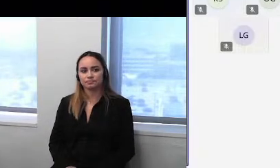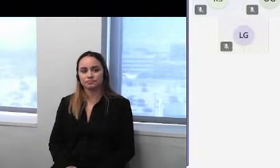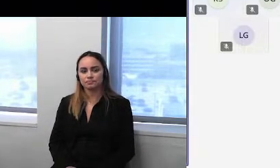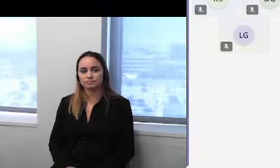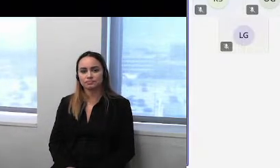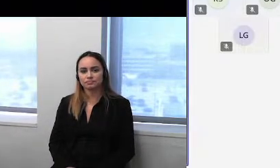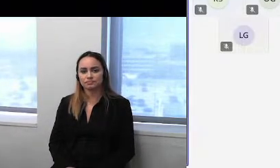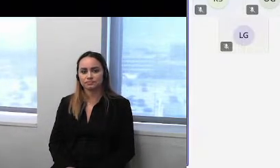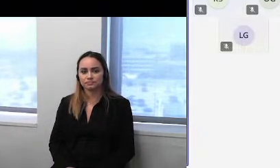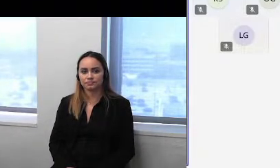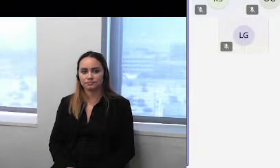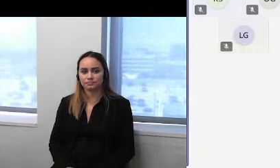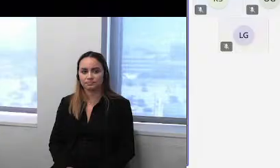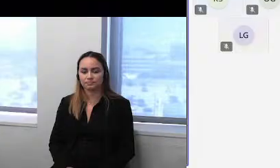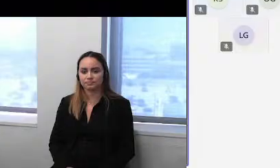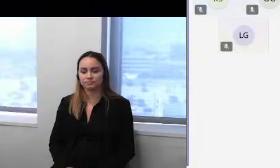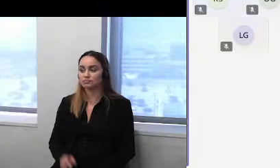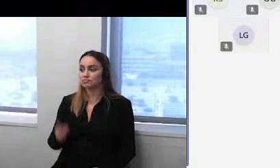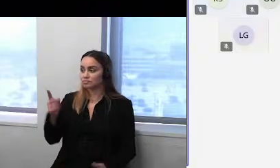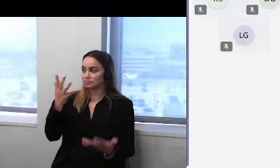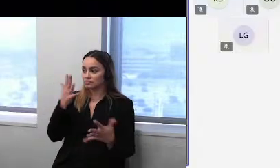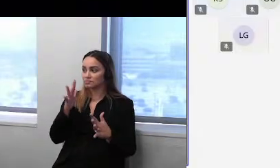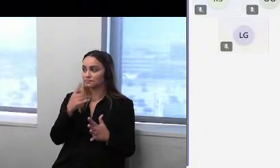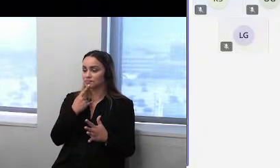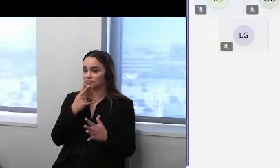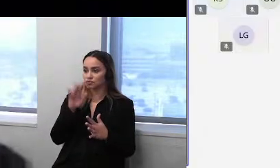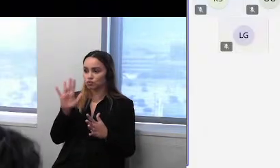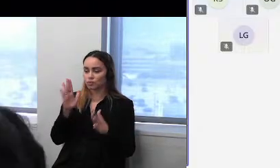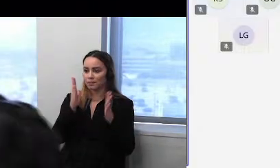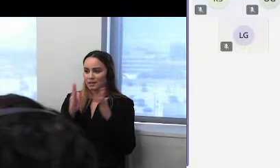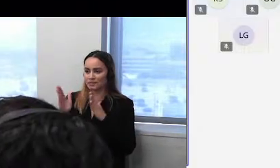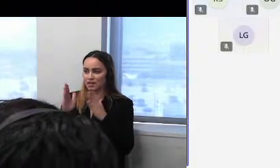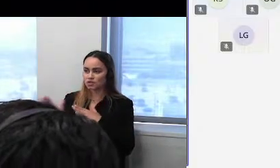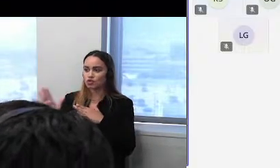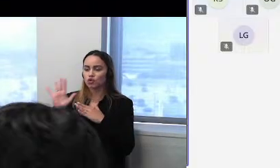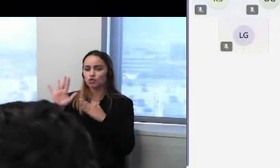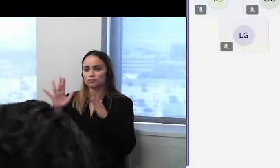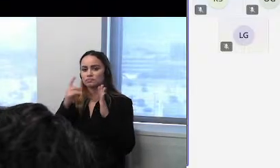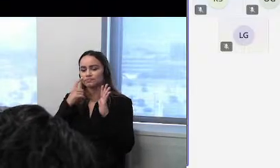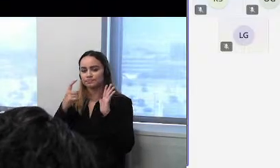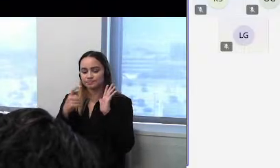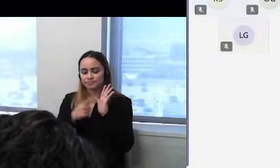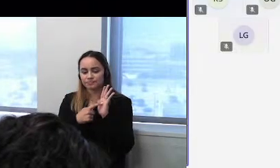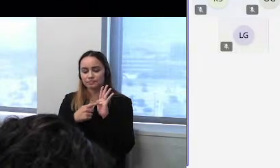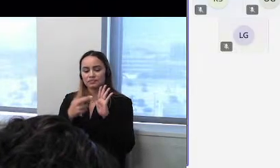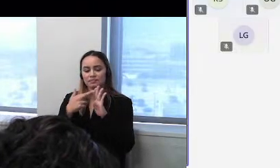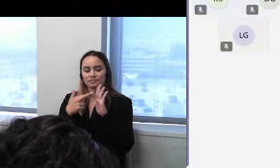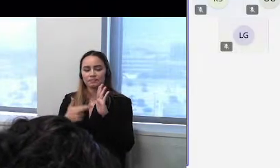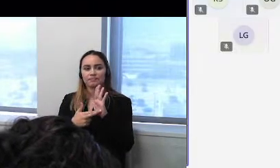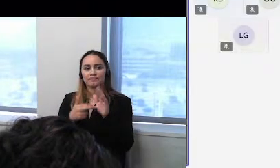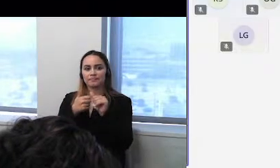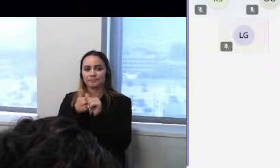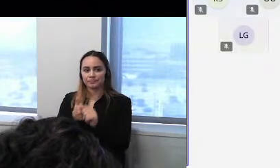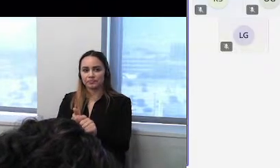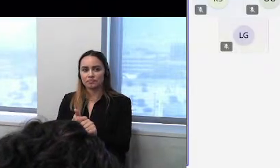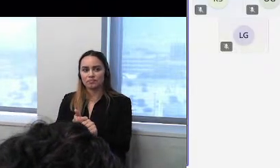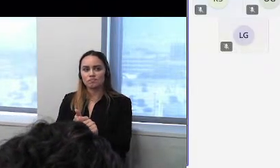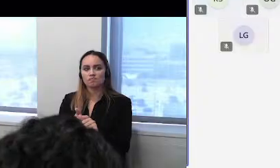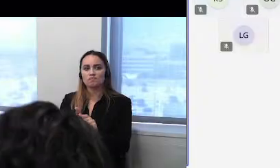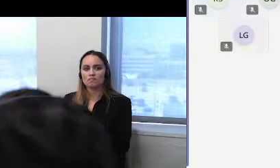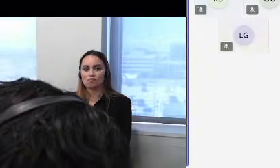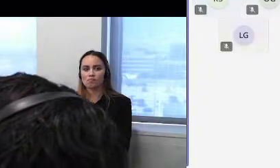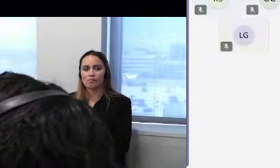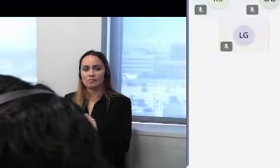That in your planning, you take into account laws and regulation. Yes. So